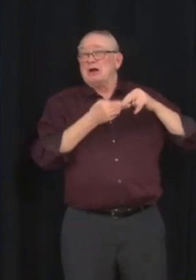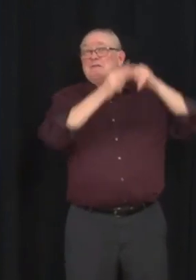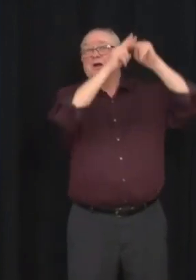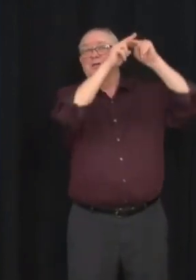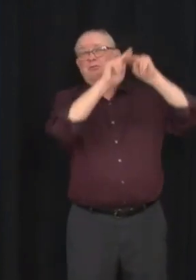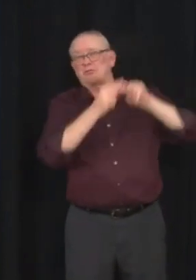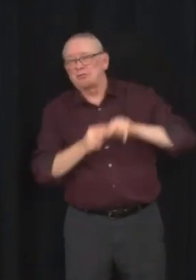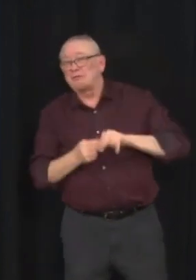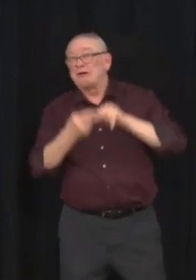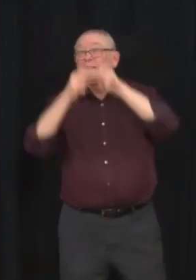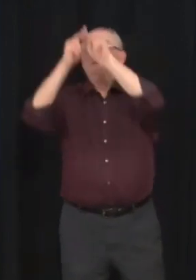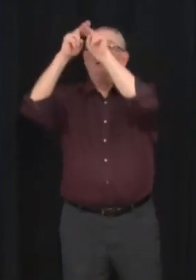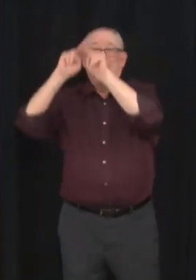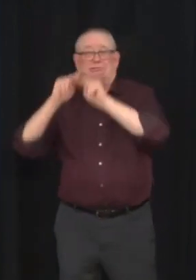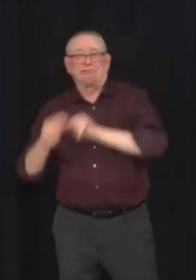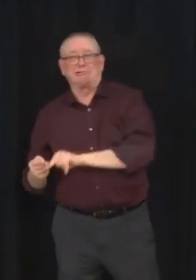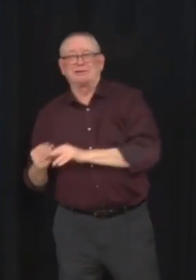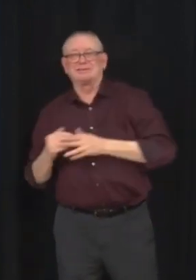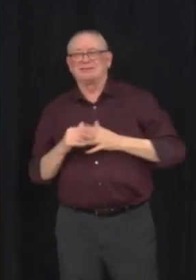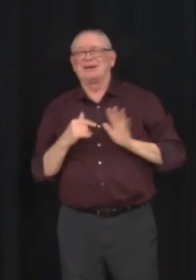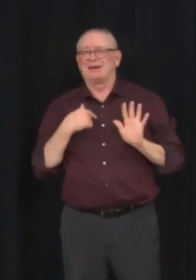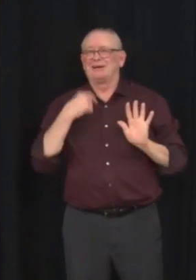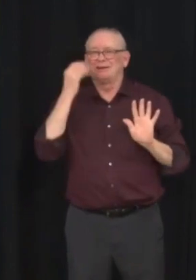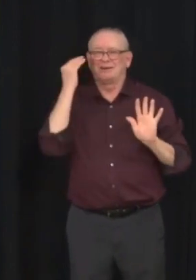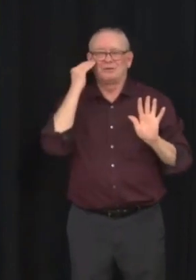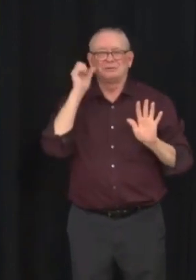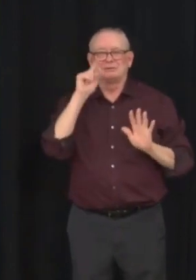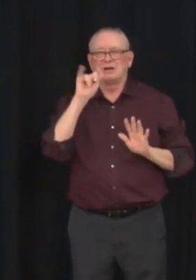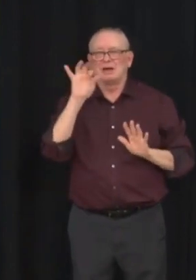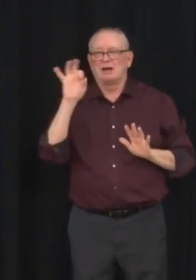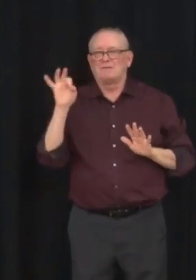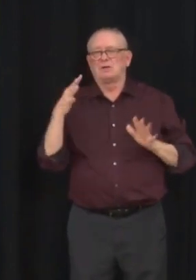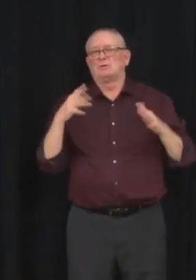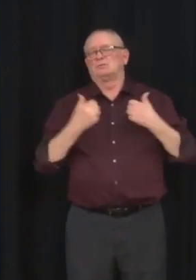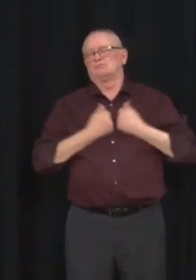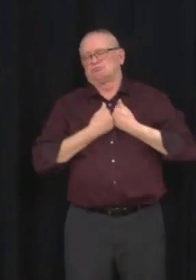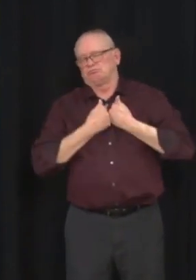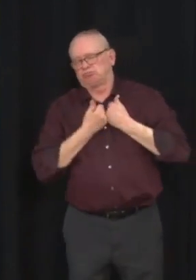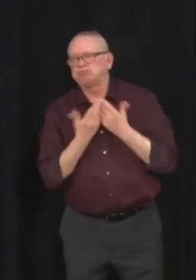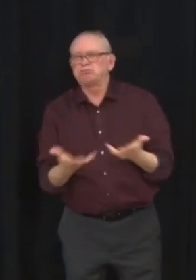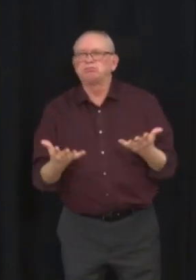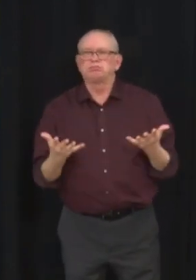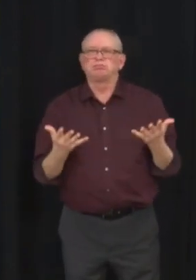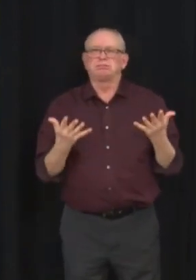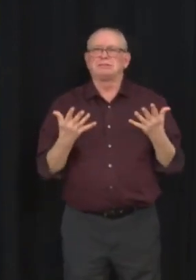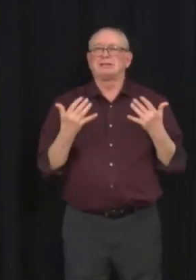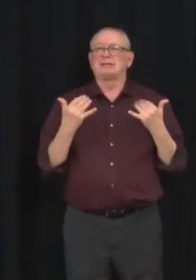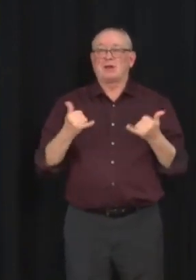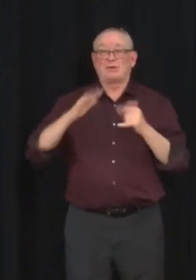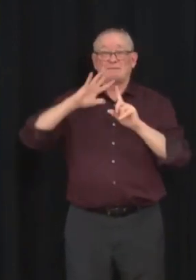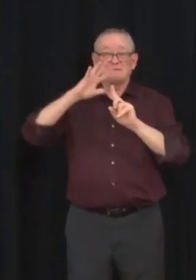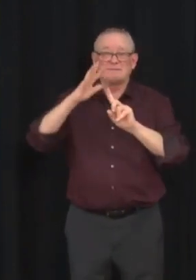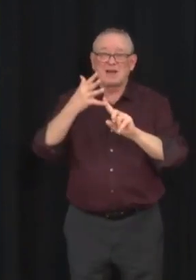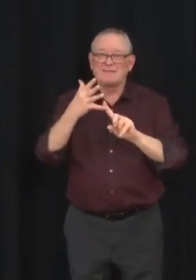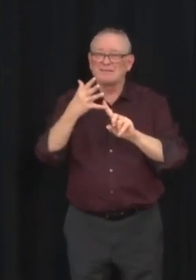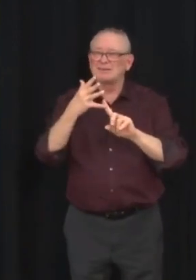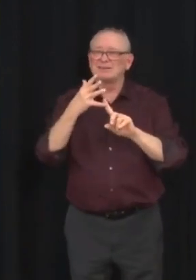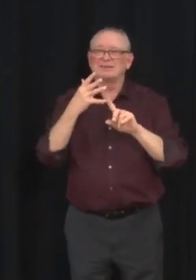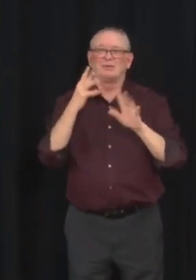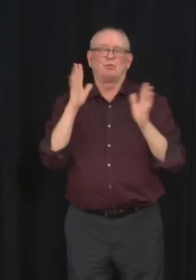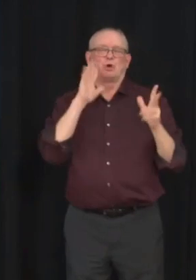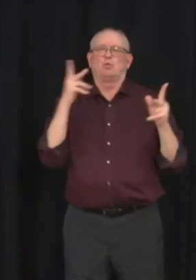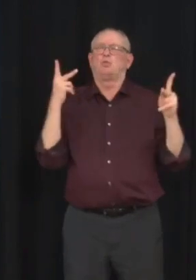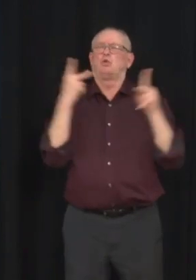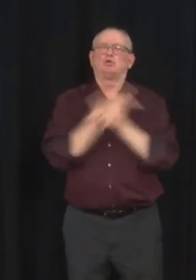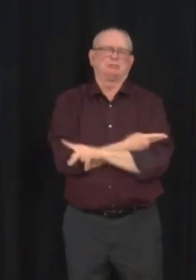and that this current wave is just adding to an already significant level of fatigue. So I would